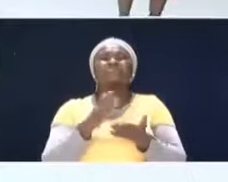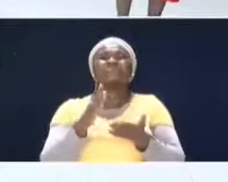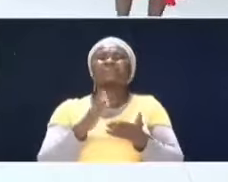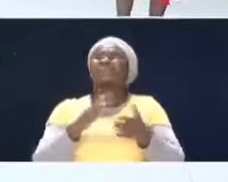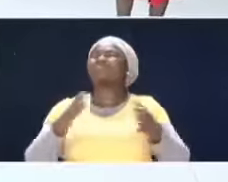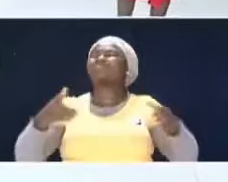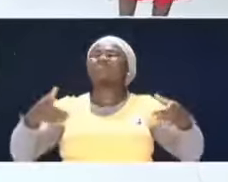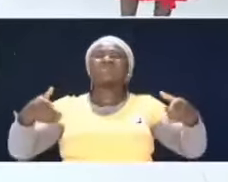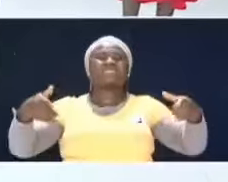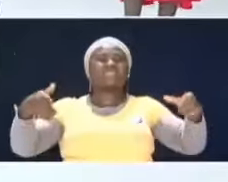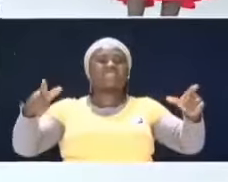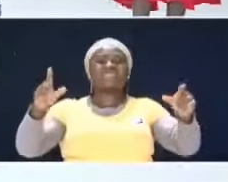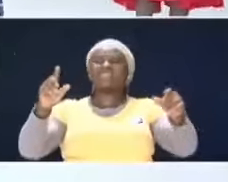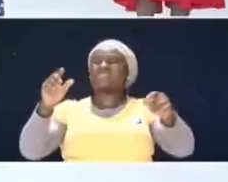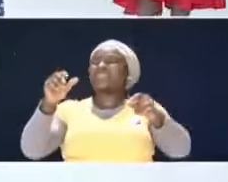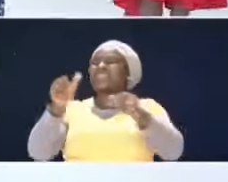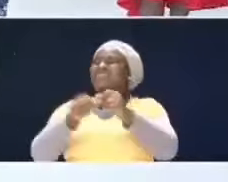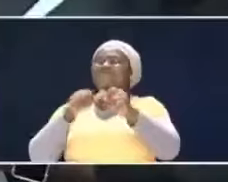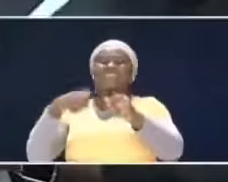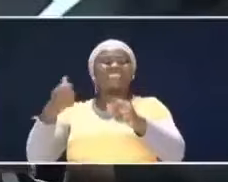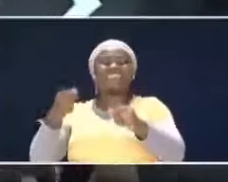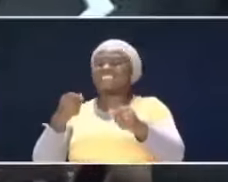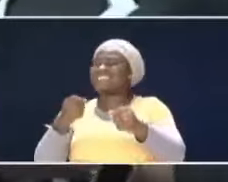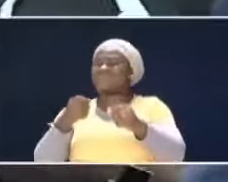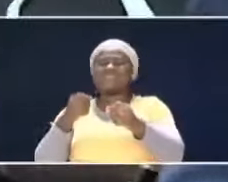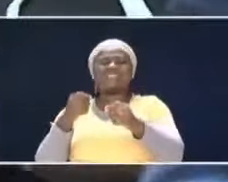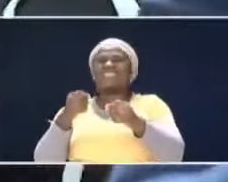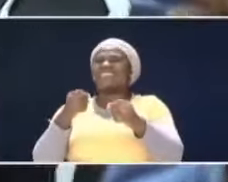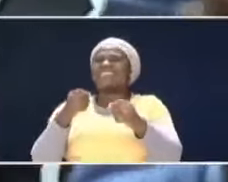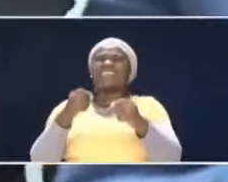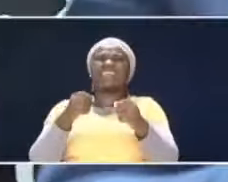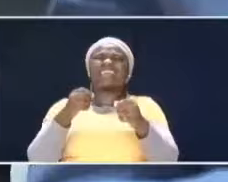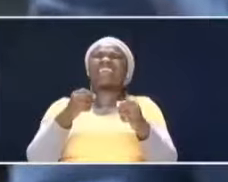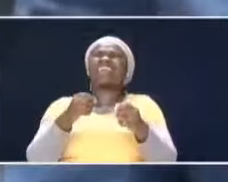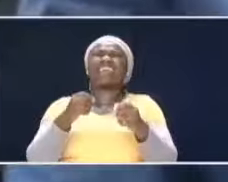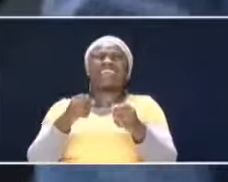let every other names fade away.